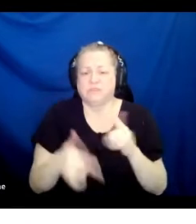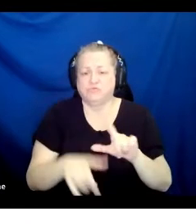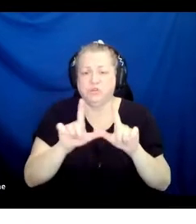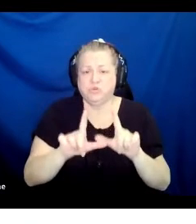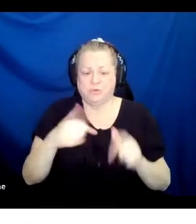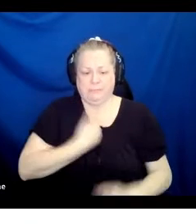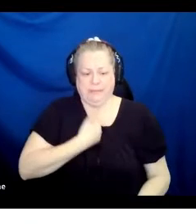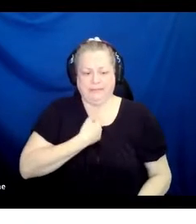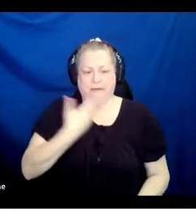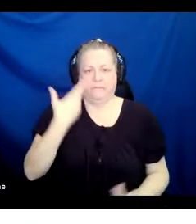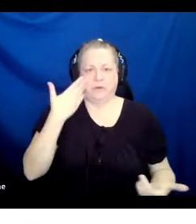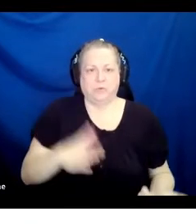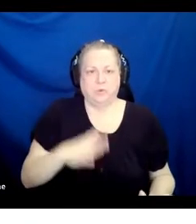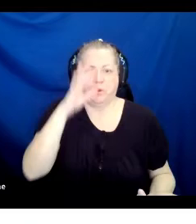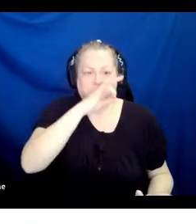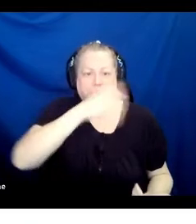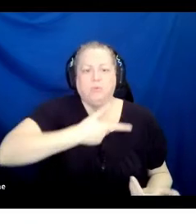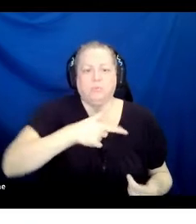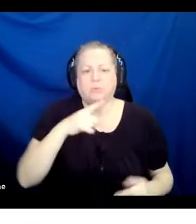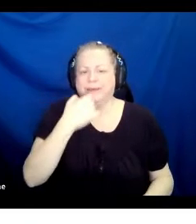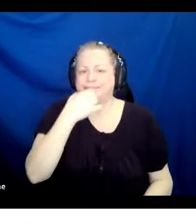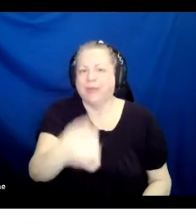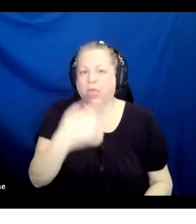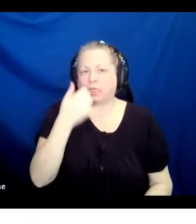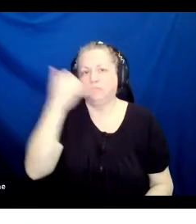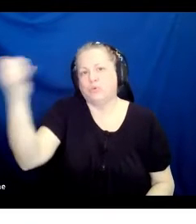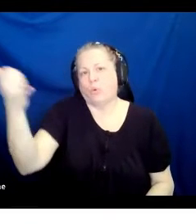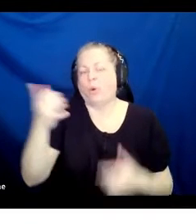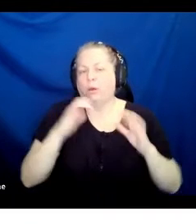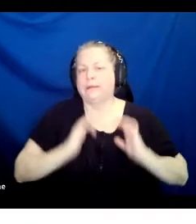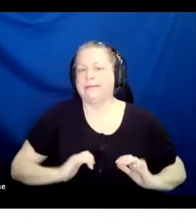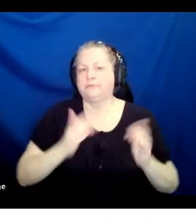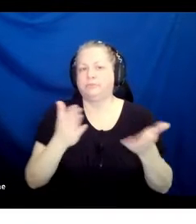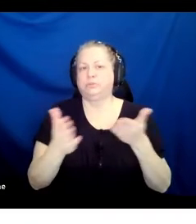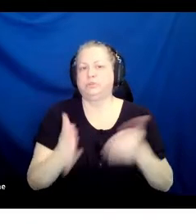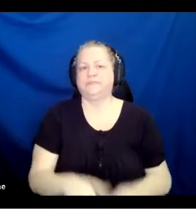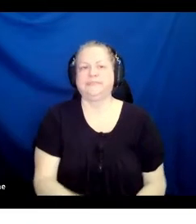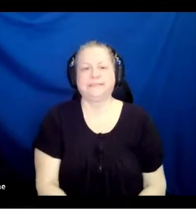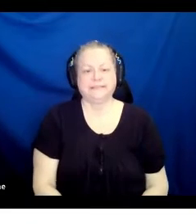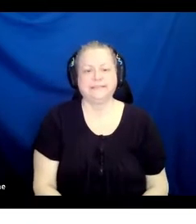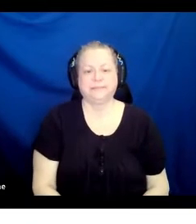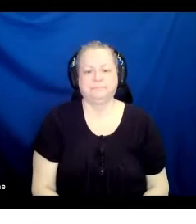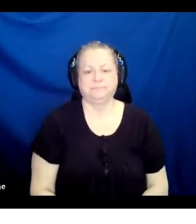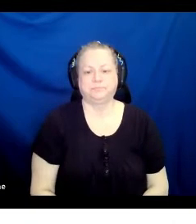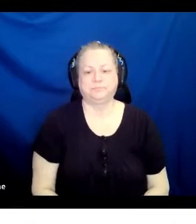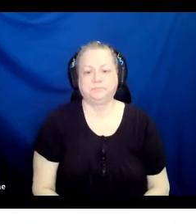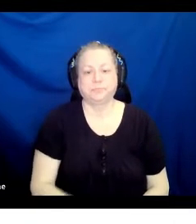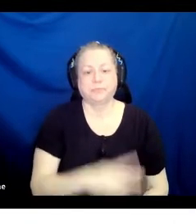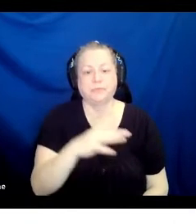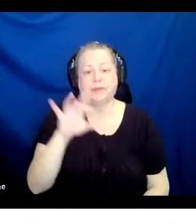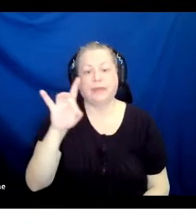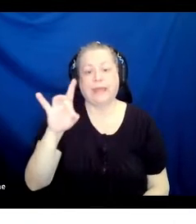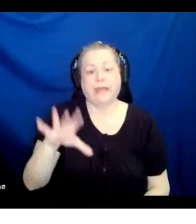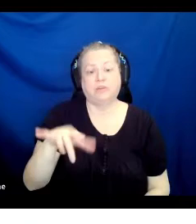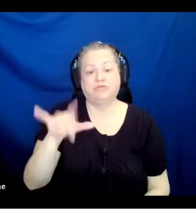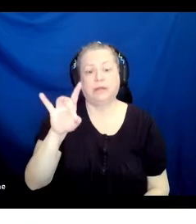you cannot answer, you can have them call the MassHealth Customer Service number. And the phone number is